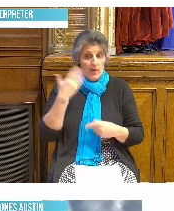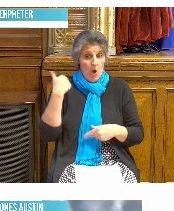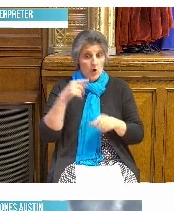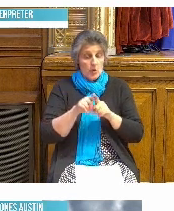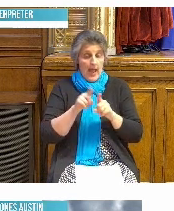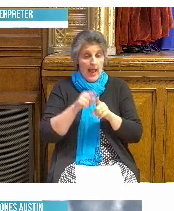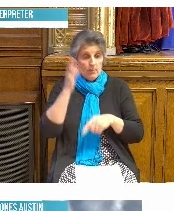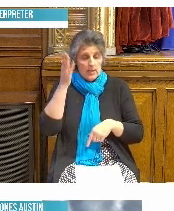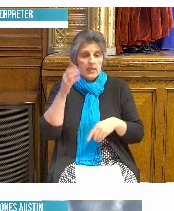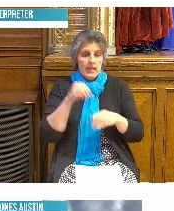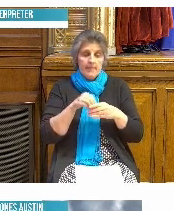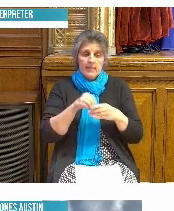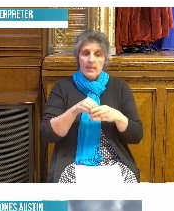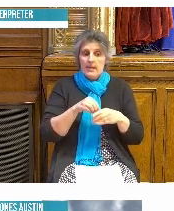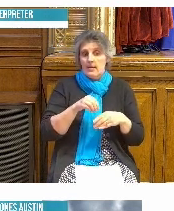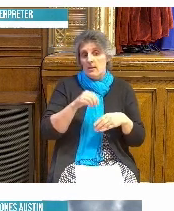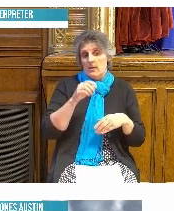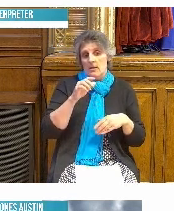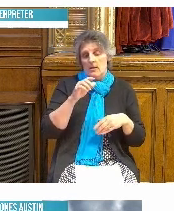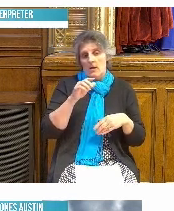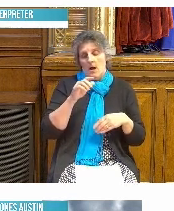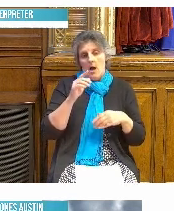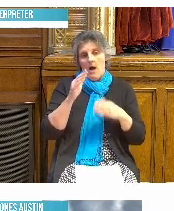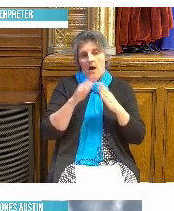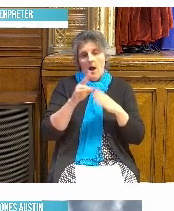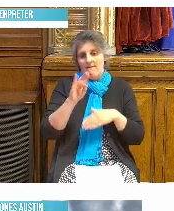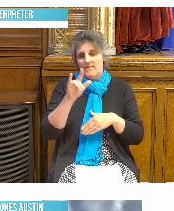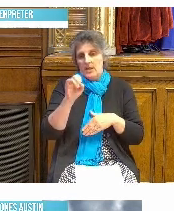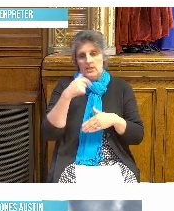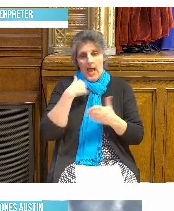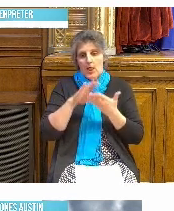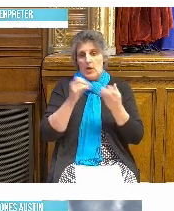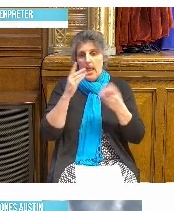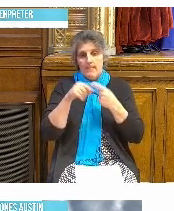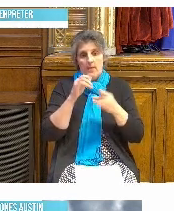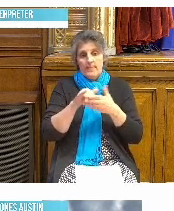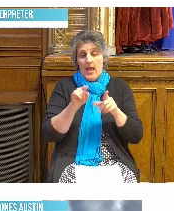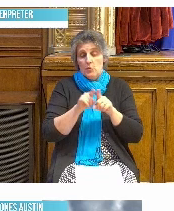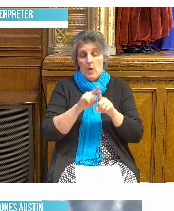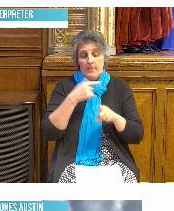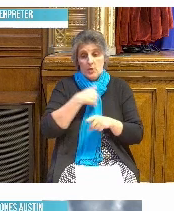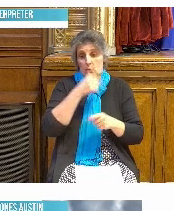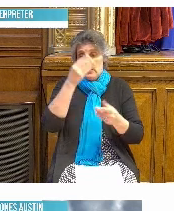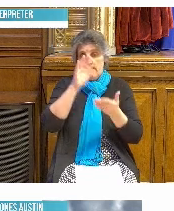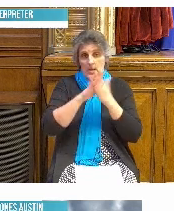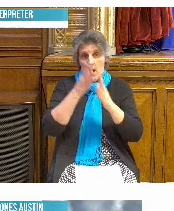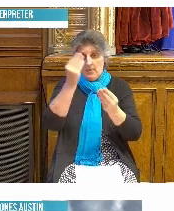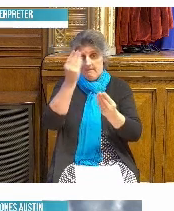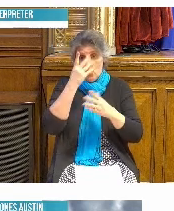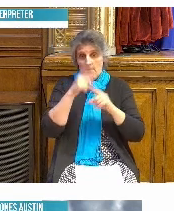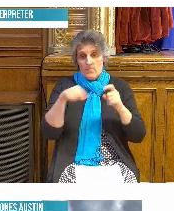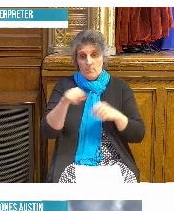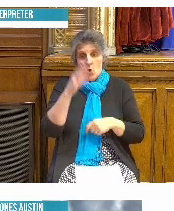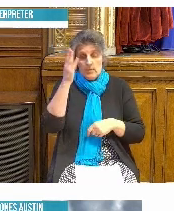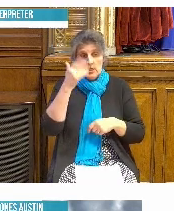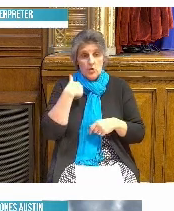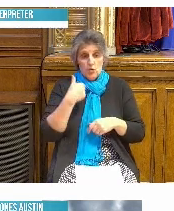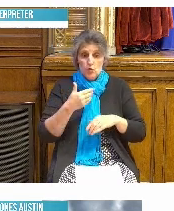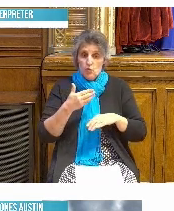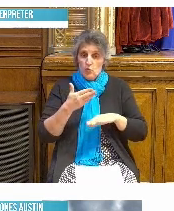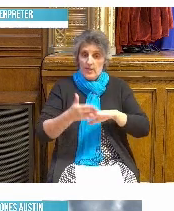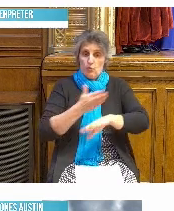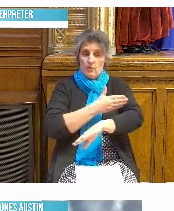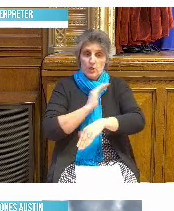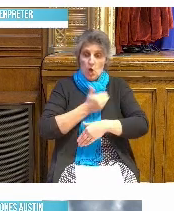at Rochester Village, I learned a lot from that as well. Because we become informed from those presentations to enrich our